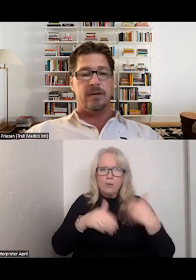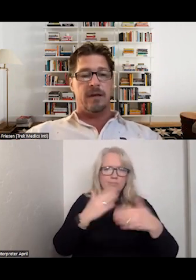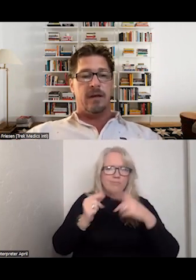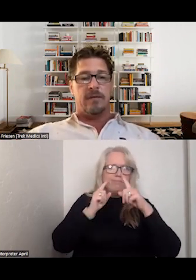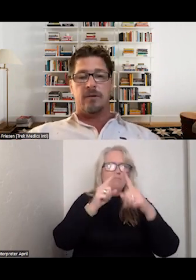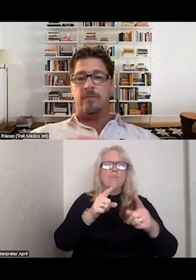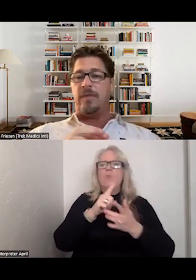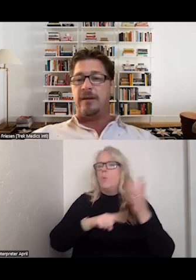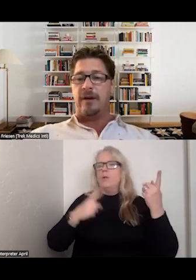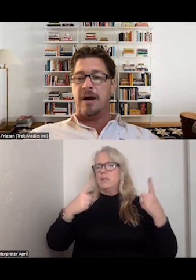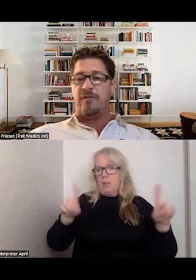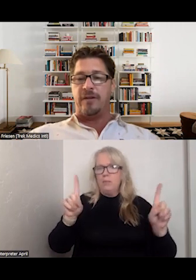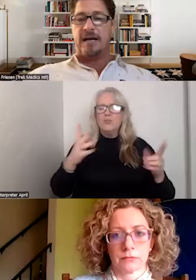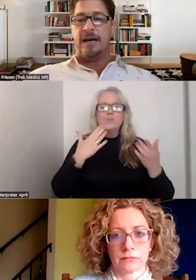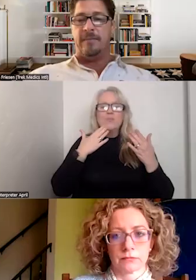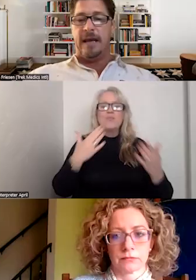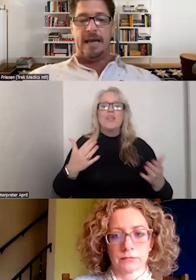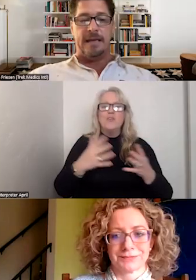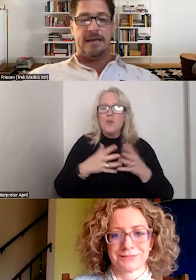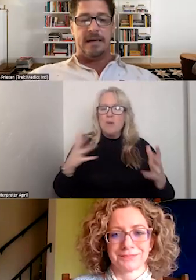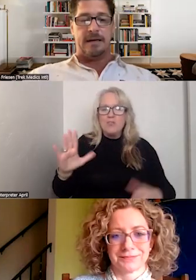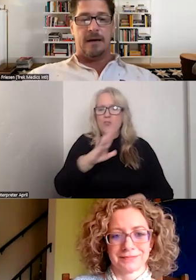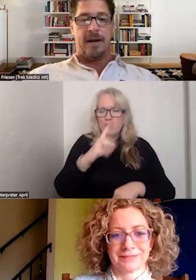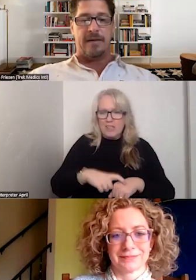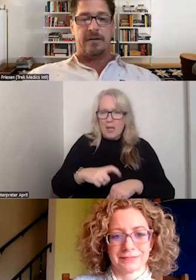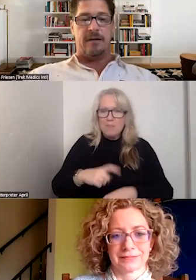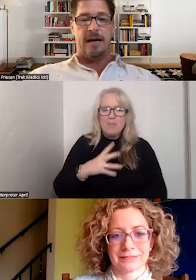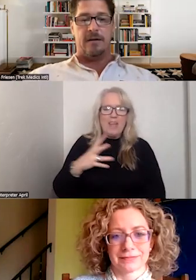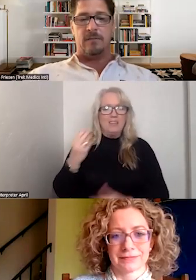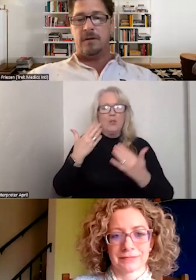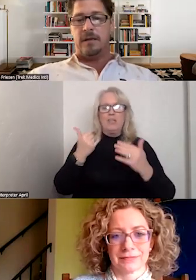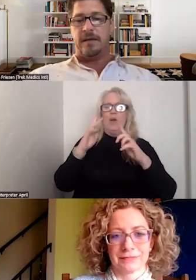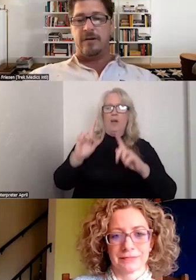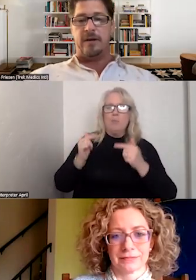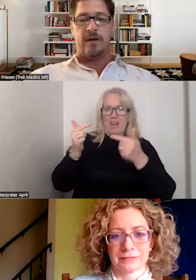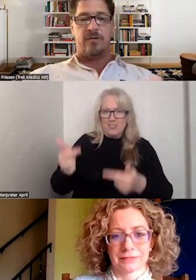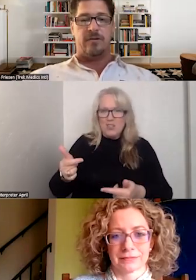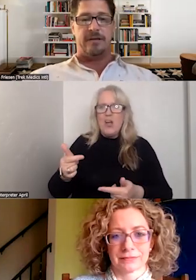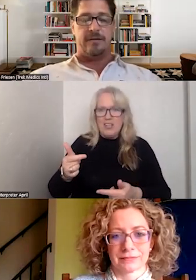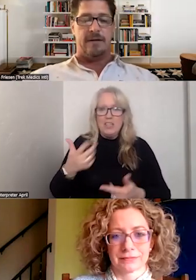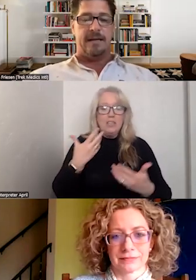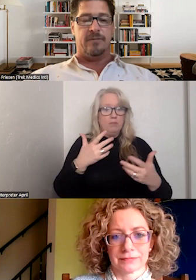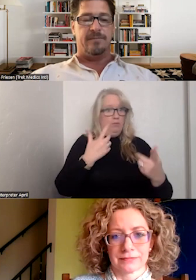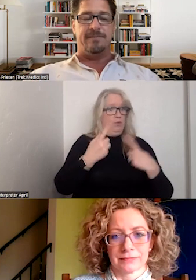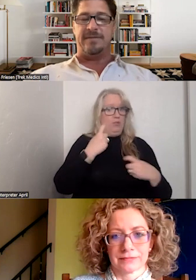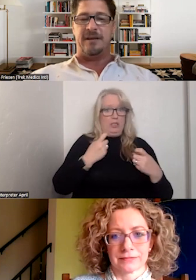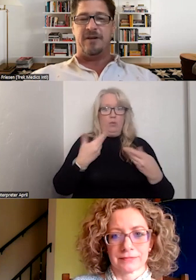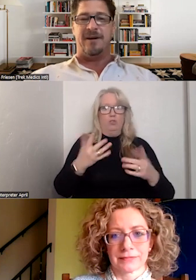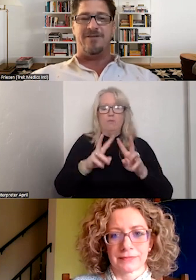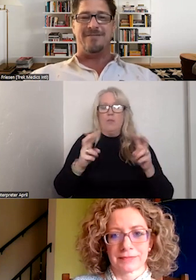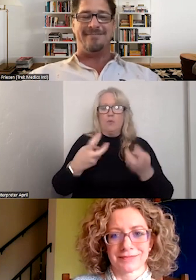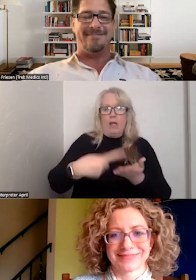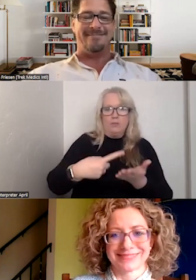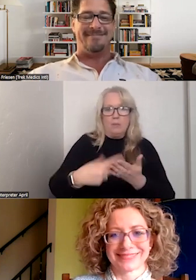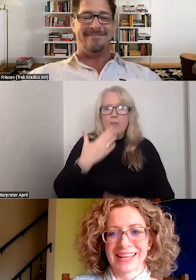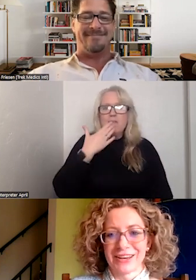accomplished. So thank you very much for the time, and I'll pass it on now in case there are any questions or to the roundtable. But thank you very